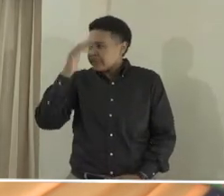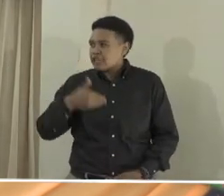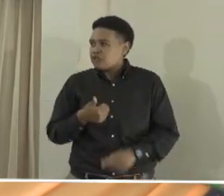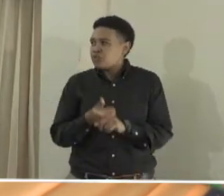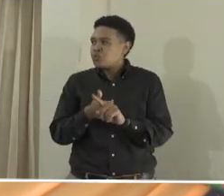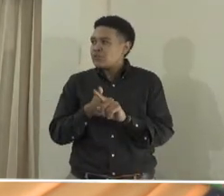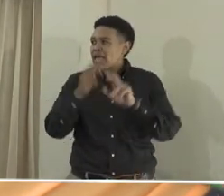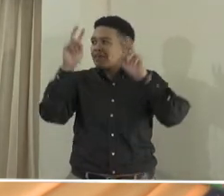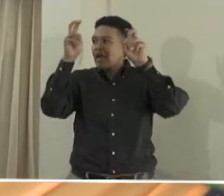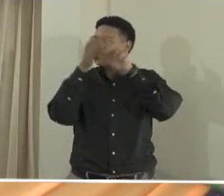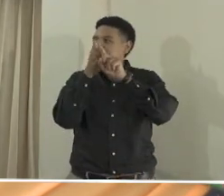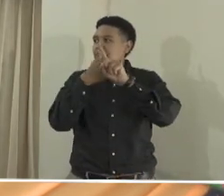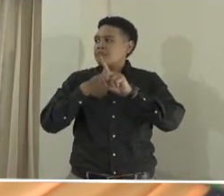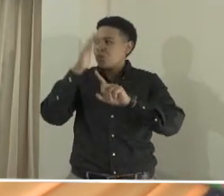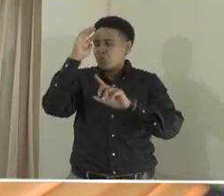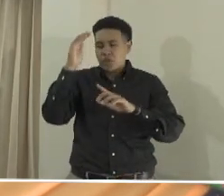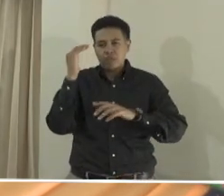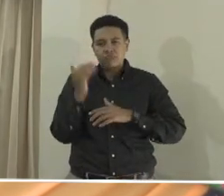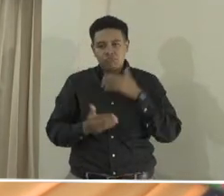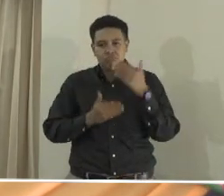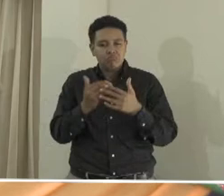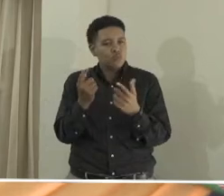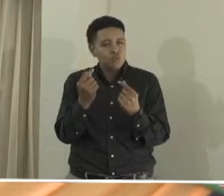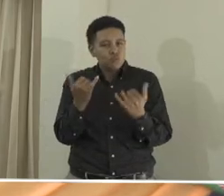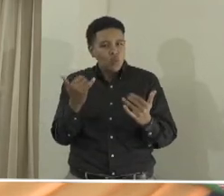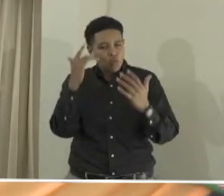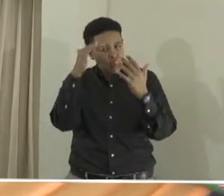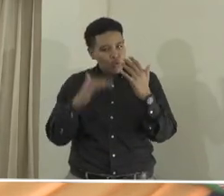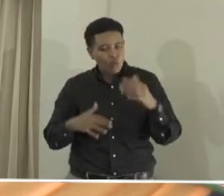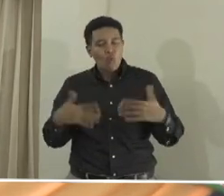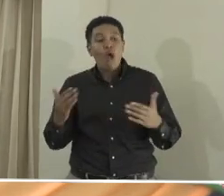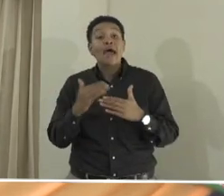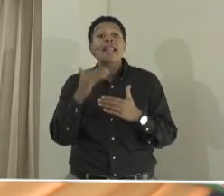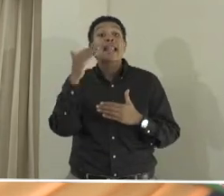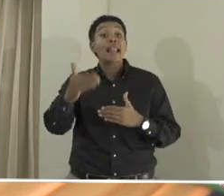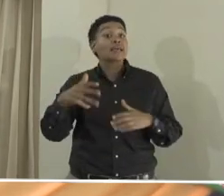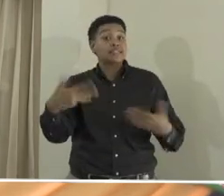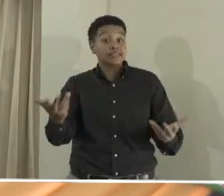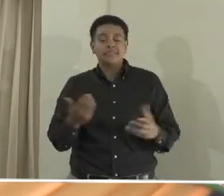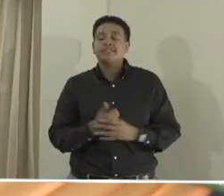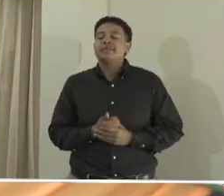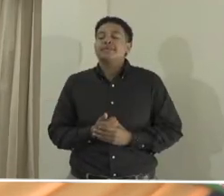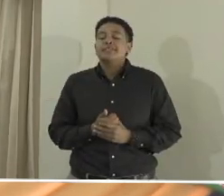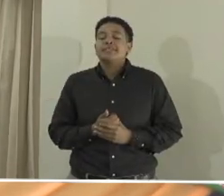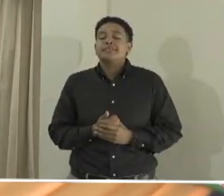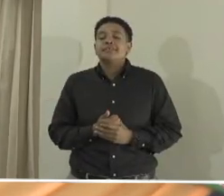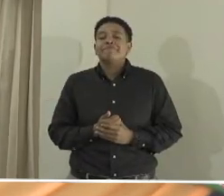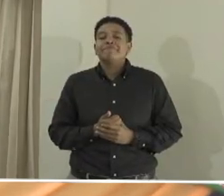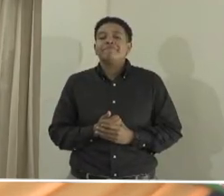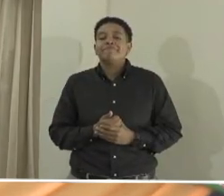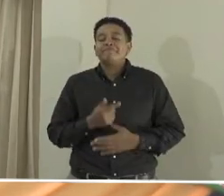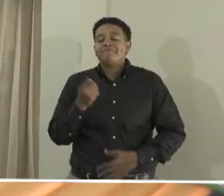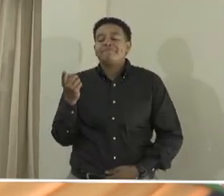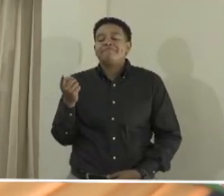introduce the items that will flow. Our next item will